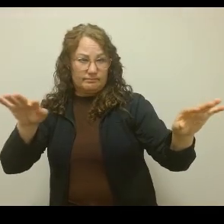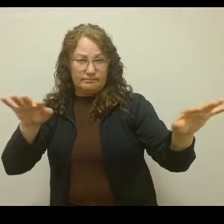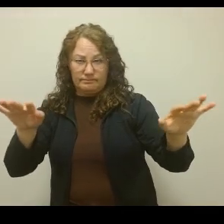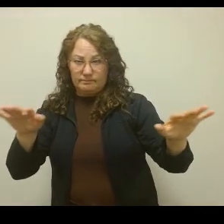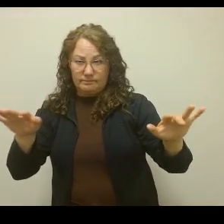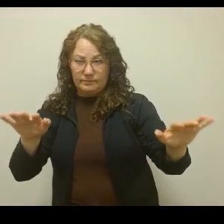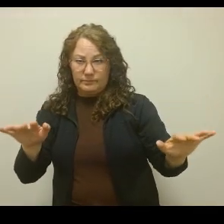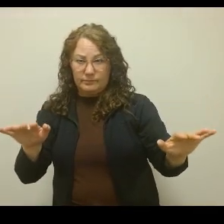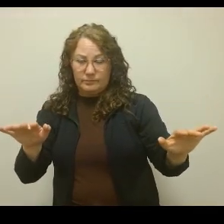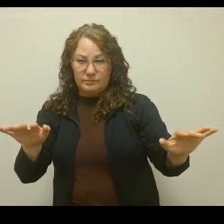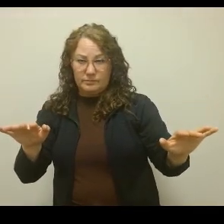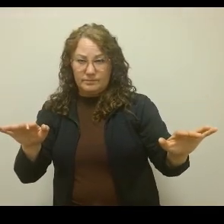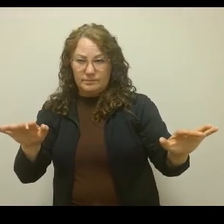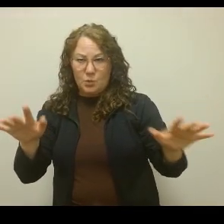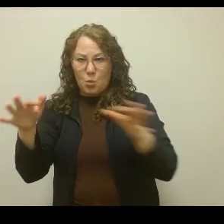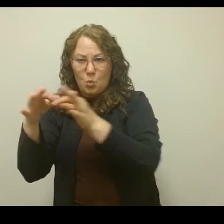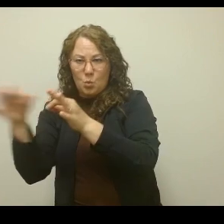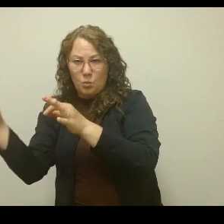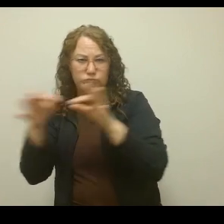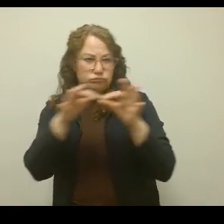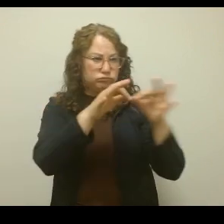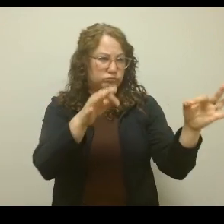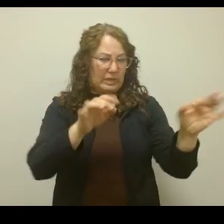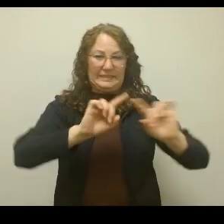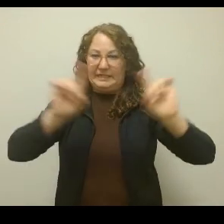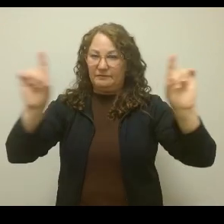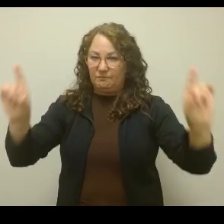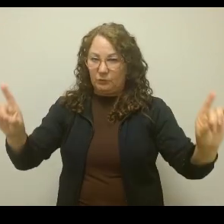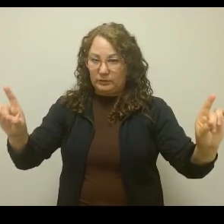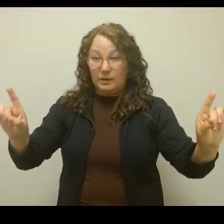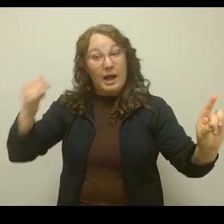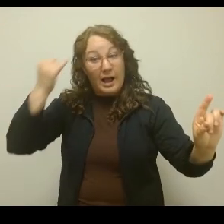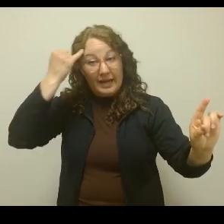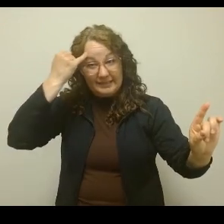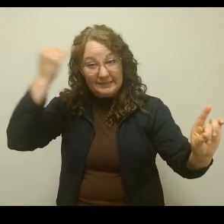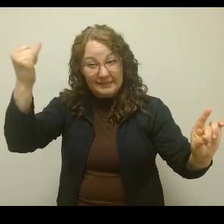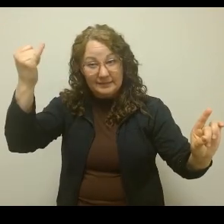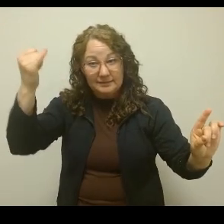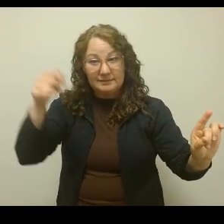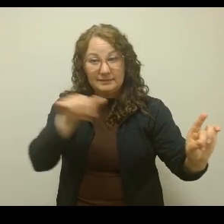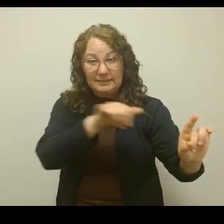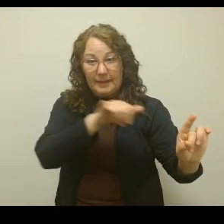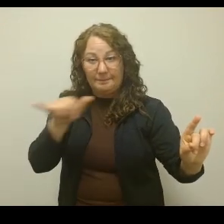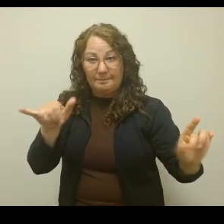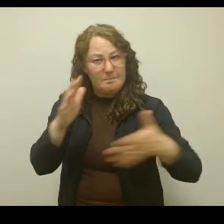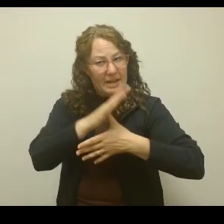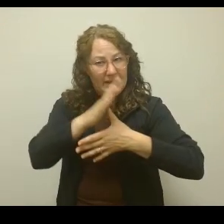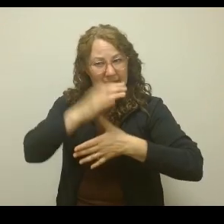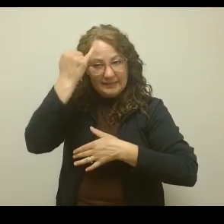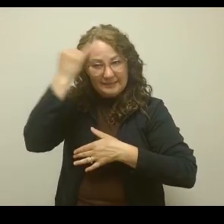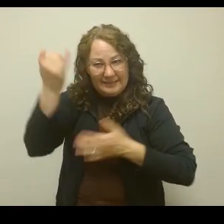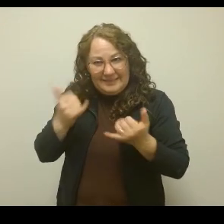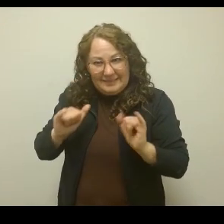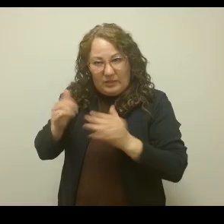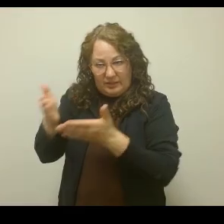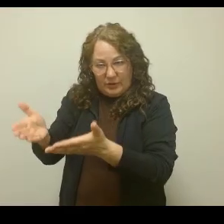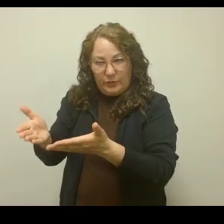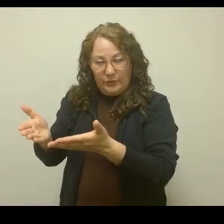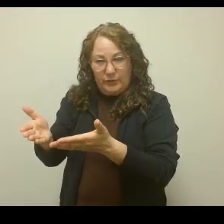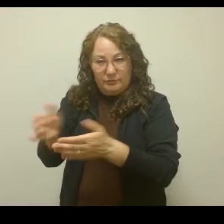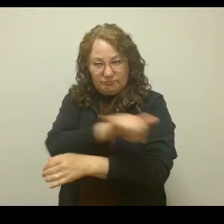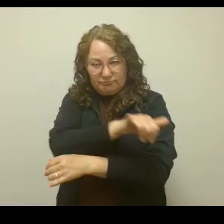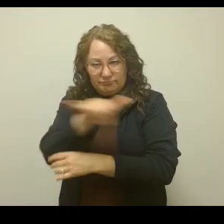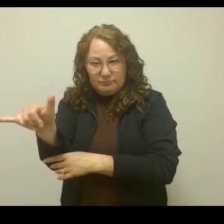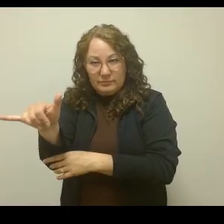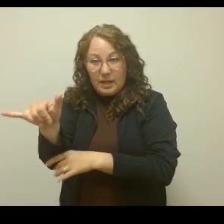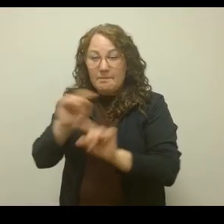the phrasing is different. The ideas are captured, the main ideas are captured, but I